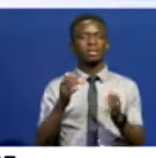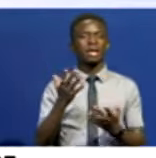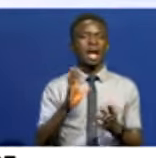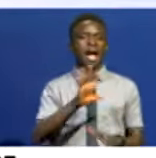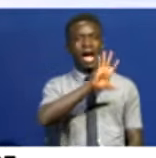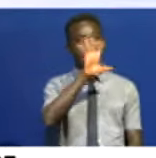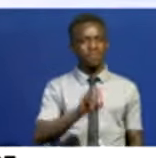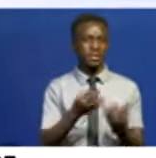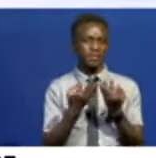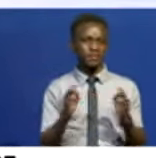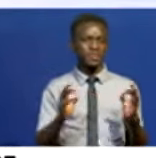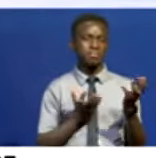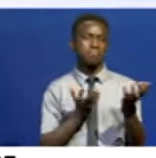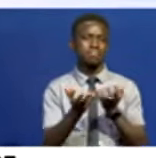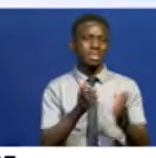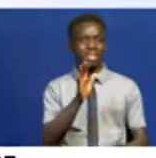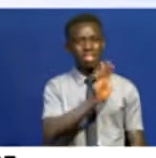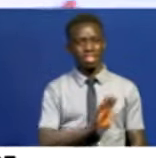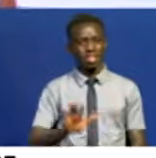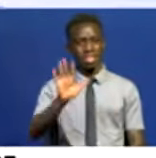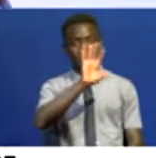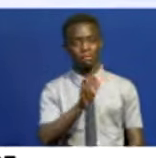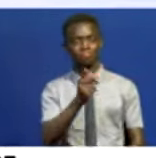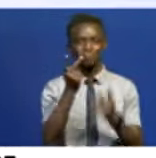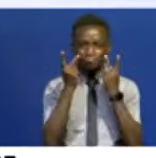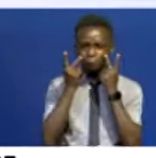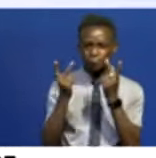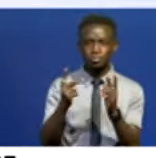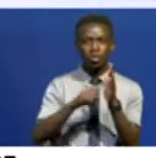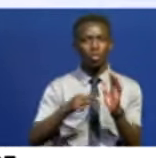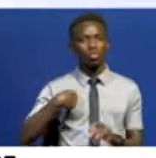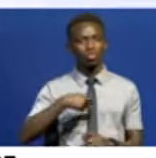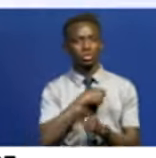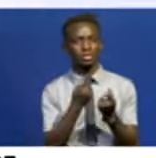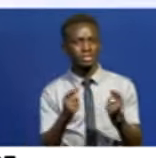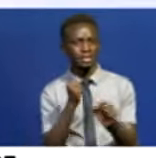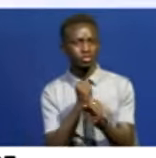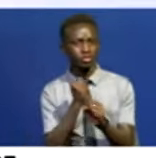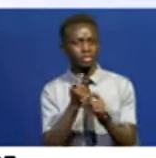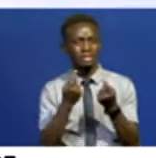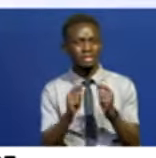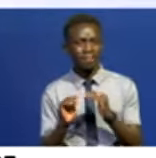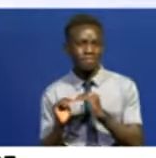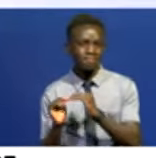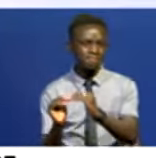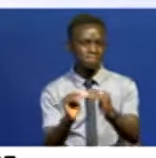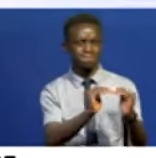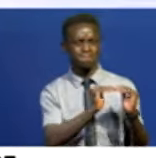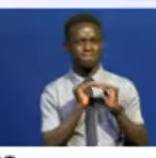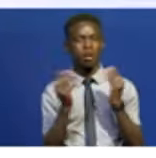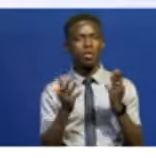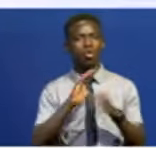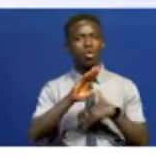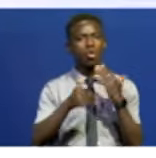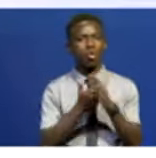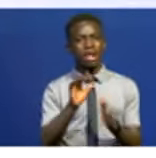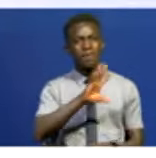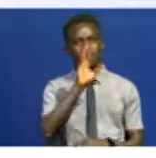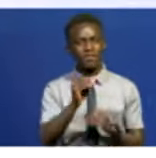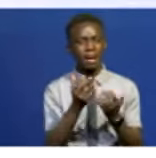have seen what we are doing, trying to consolidate the African market into one single market to make